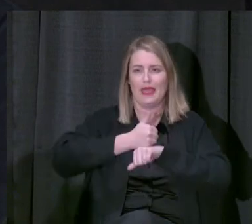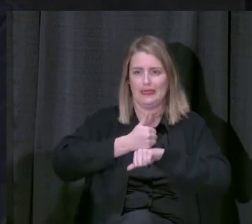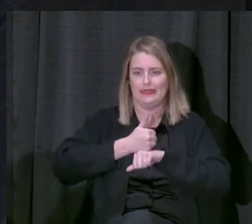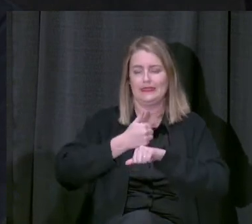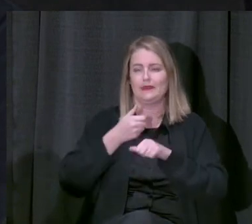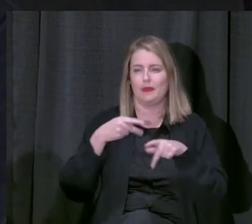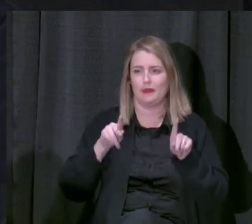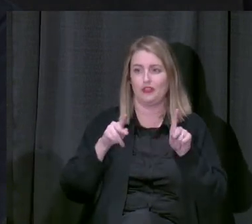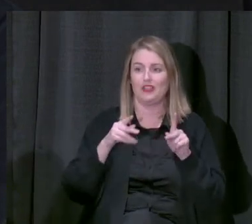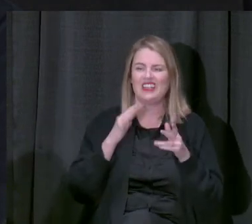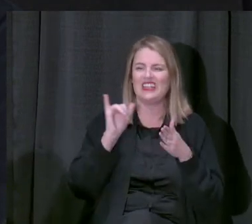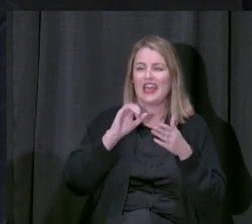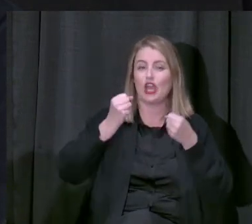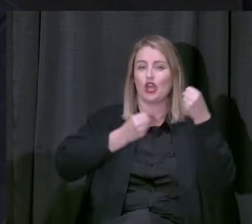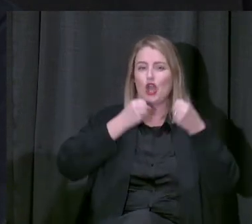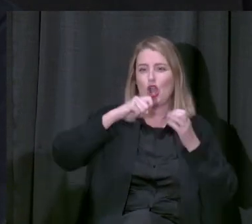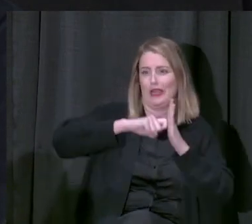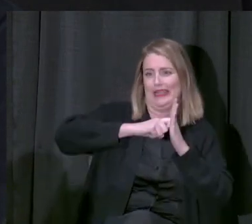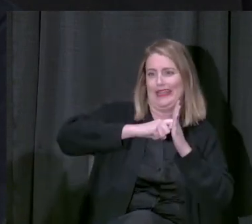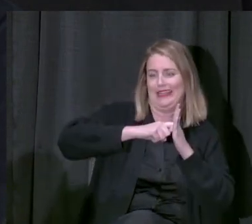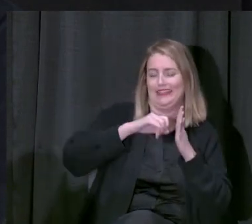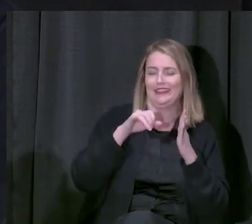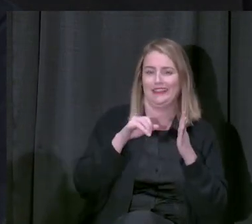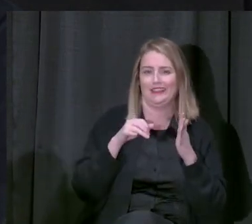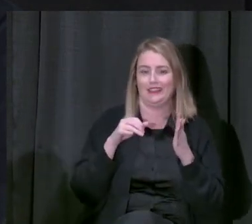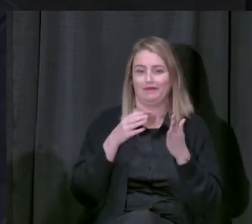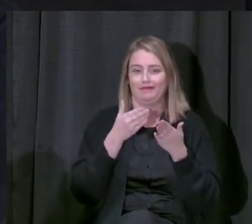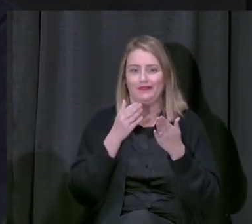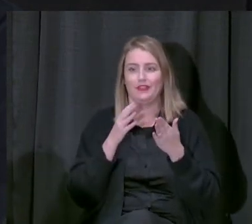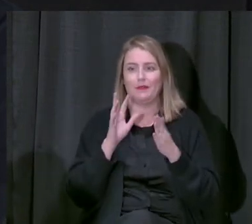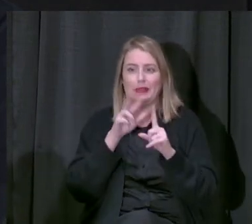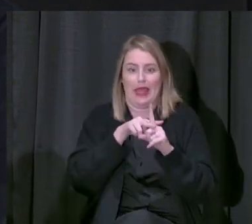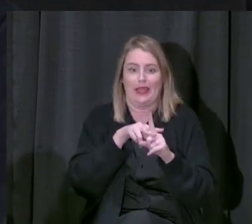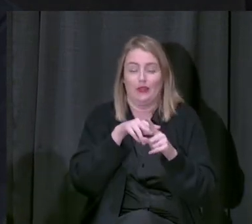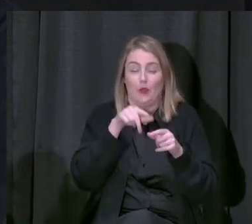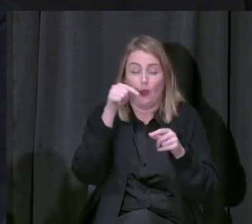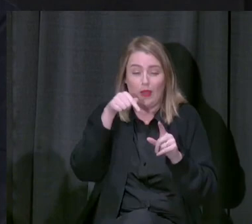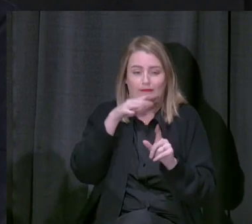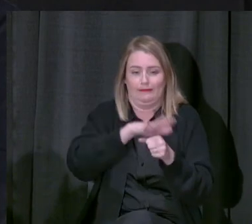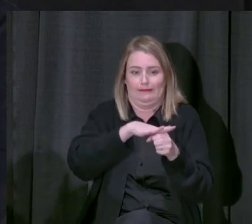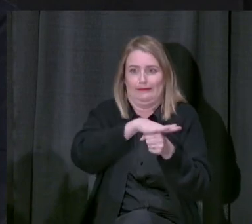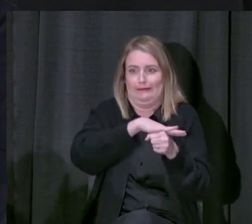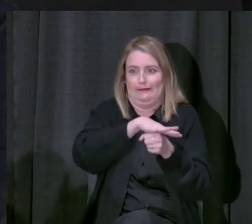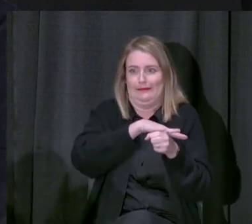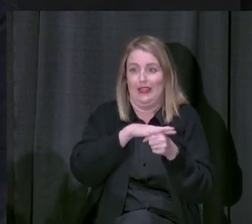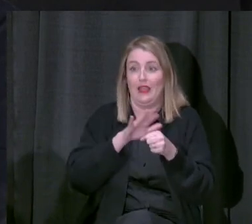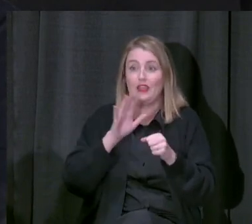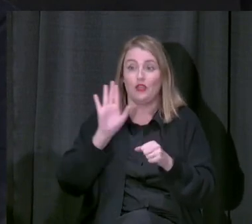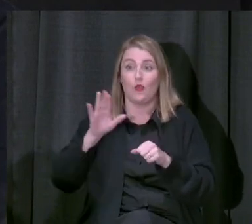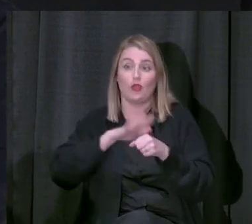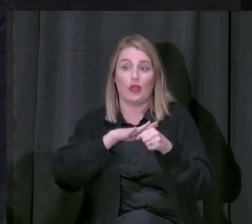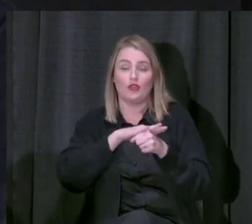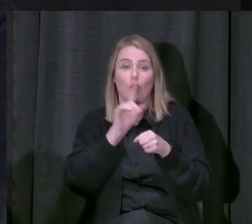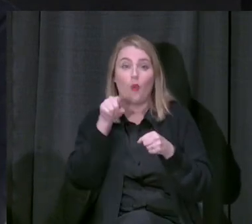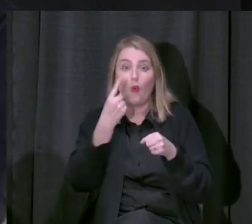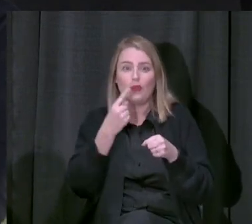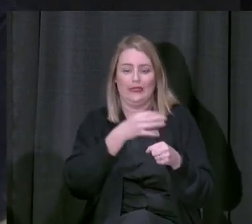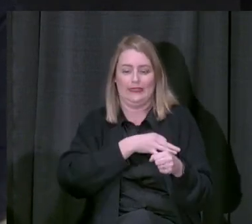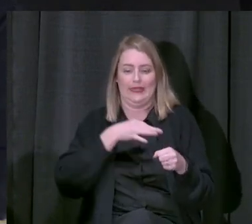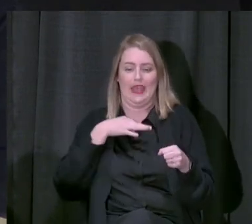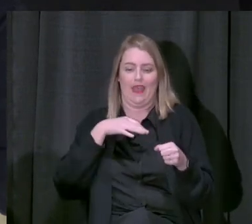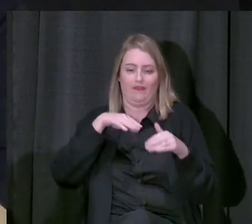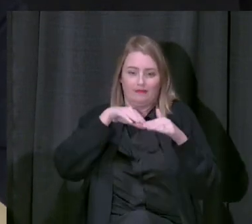have access to certain areas. We can do the exact same thing based on your location. We can let only staff into a certain area. And this